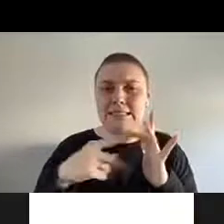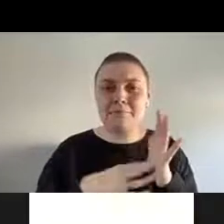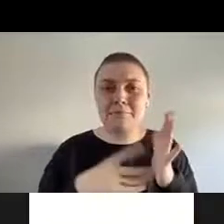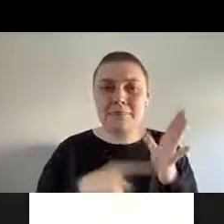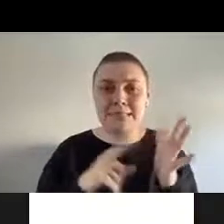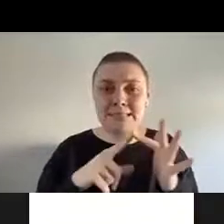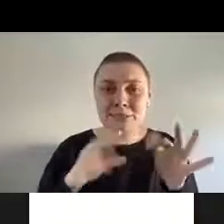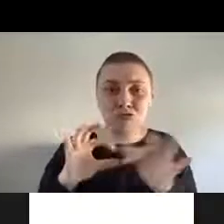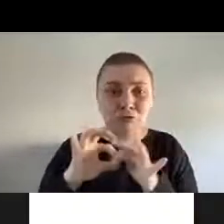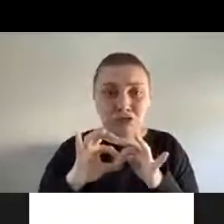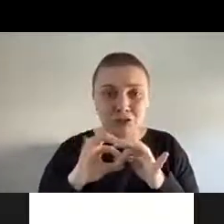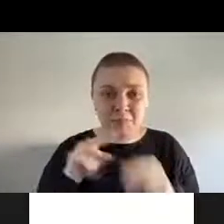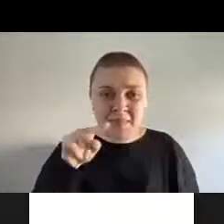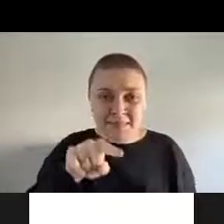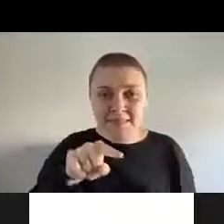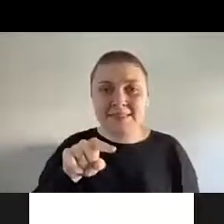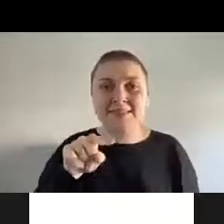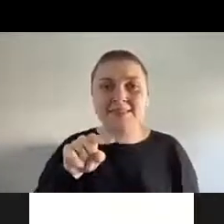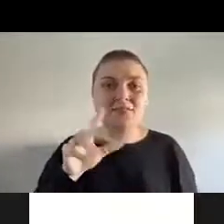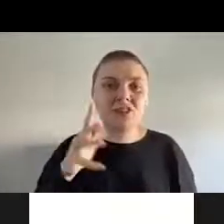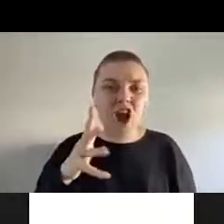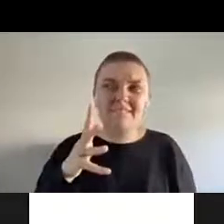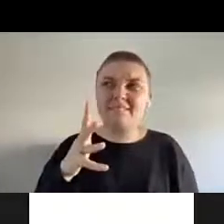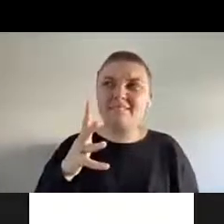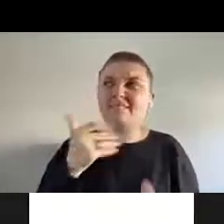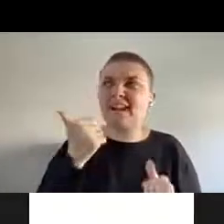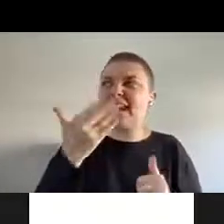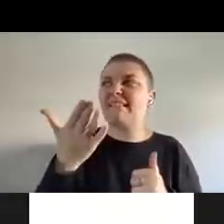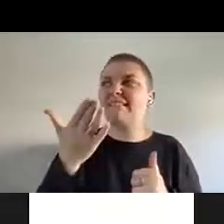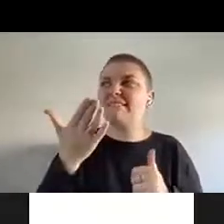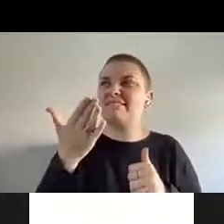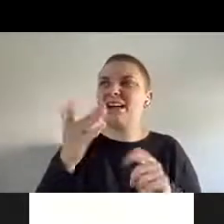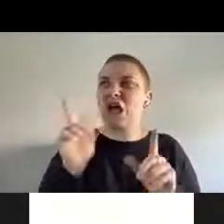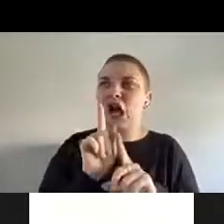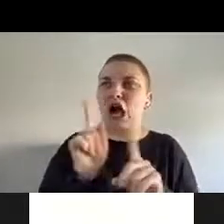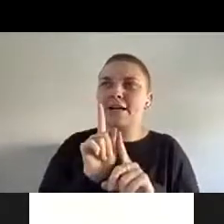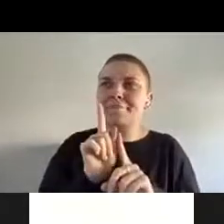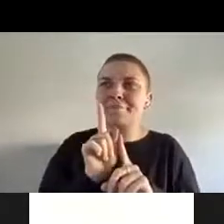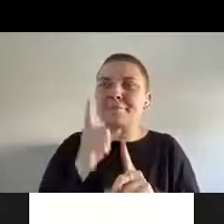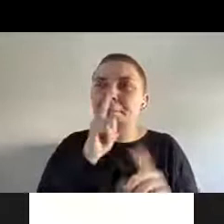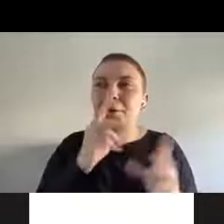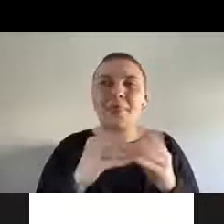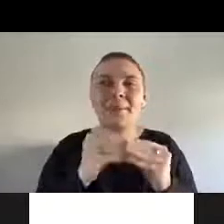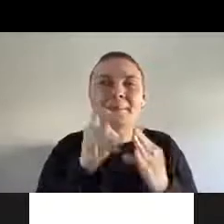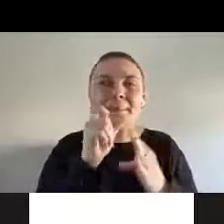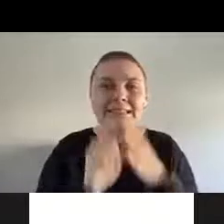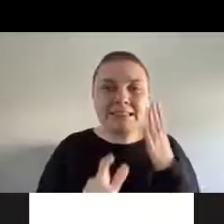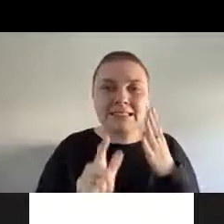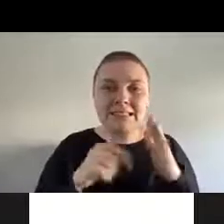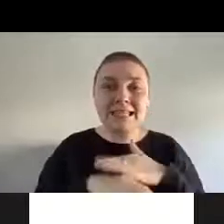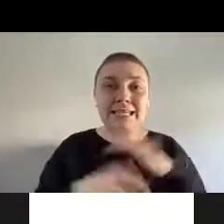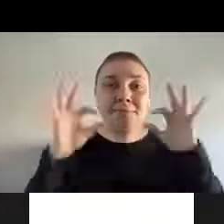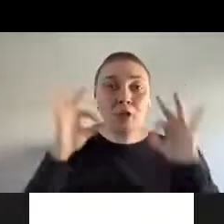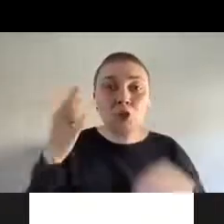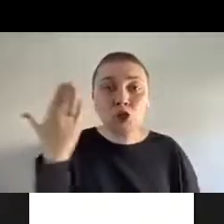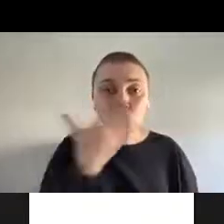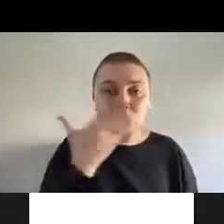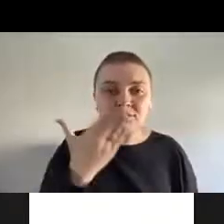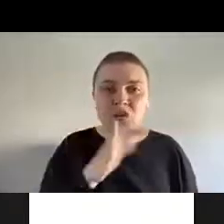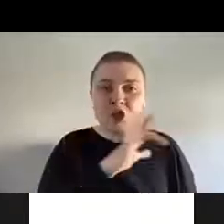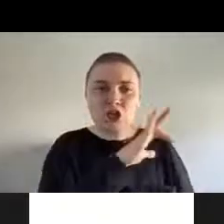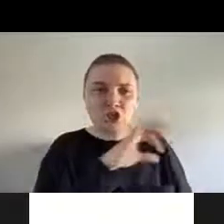kind of sets the scene for people with disabilities in special schools not being